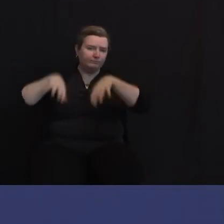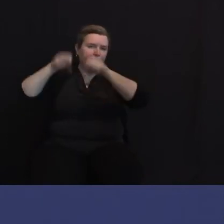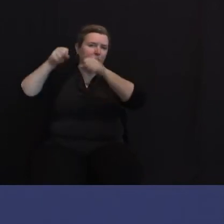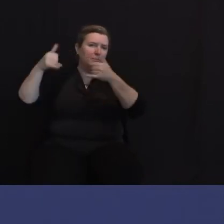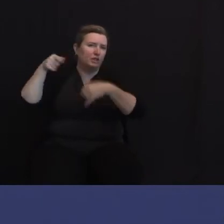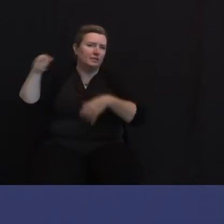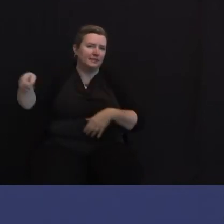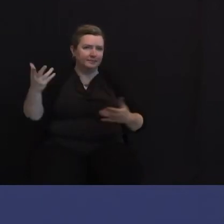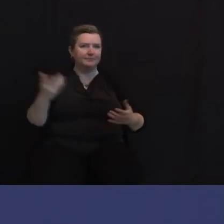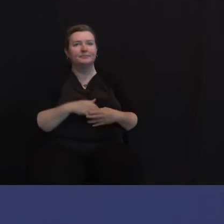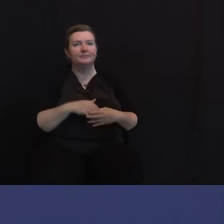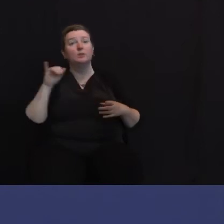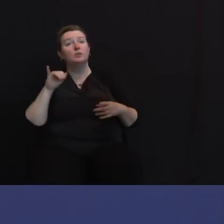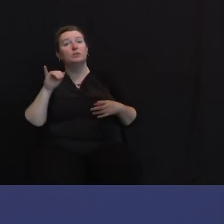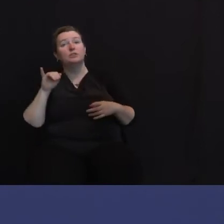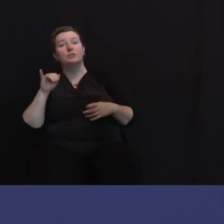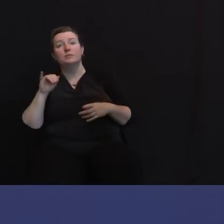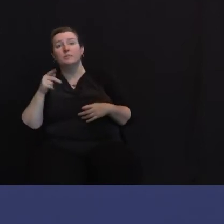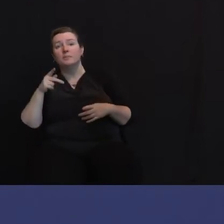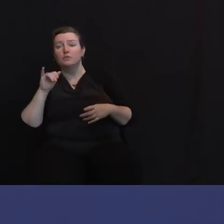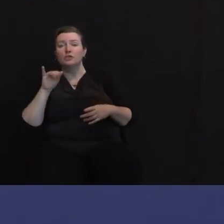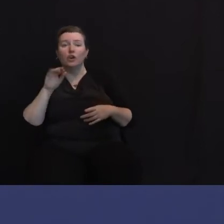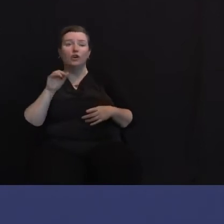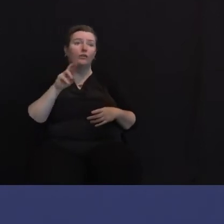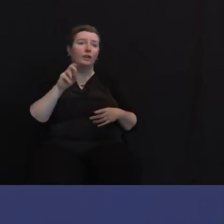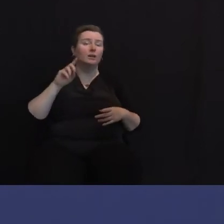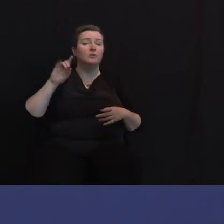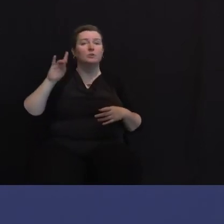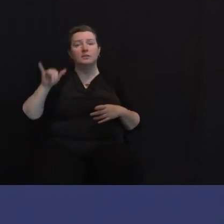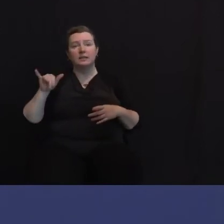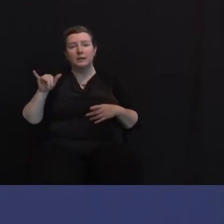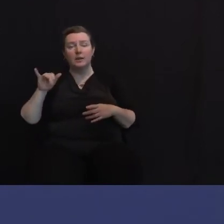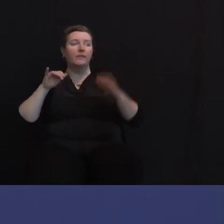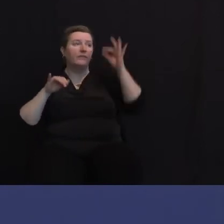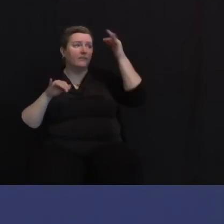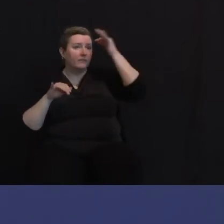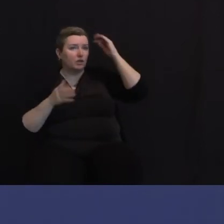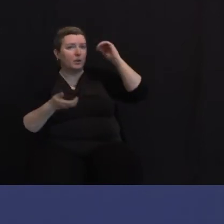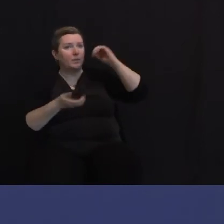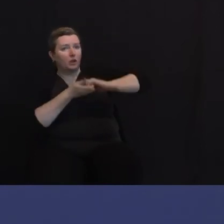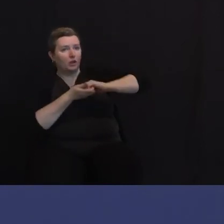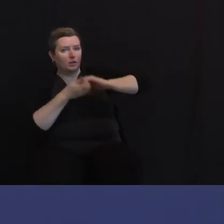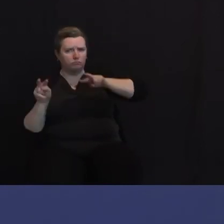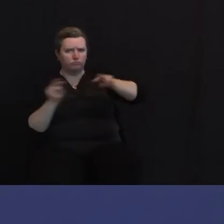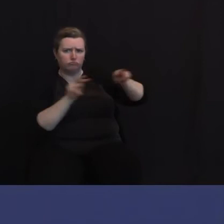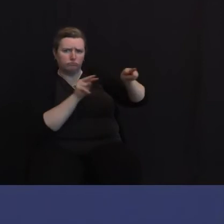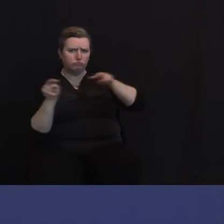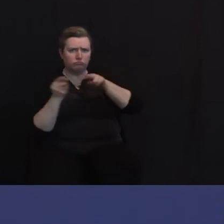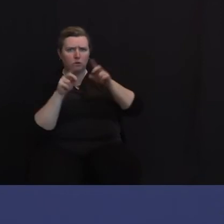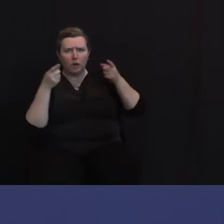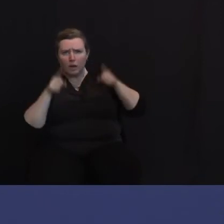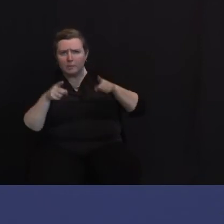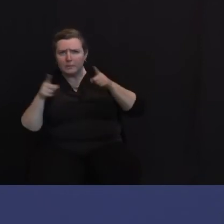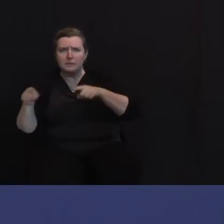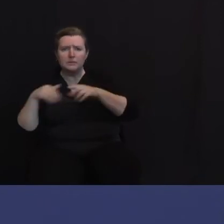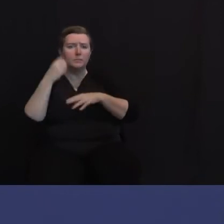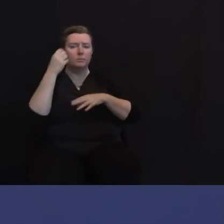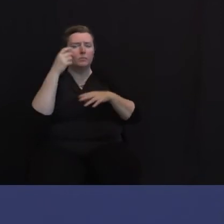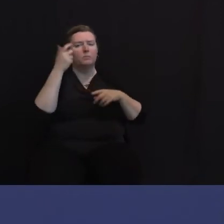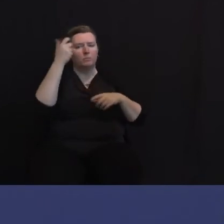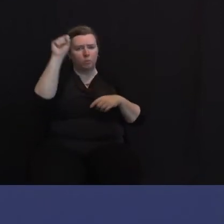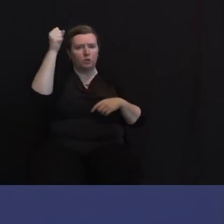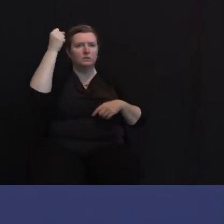Director Maples, our federal, state, local partners are obviously monitoring what we're hearing with regard to protests around the country